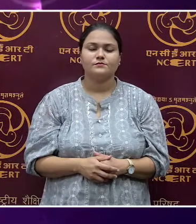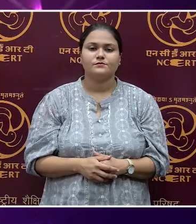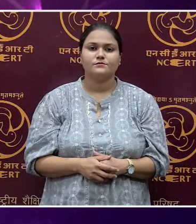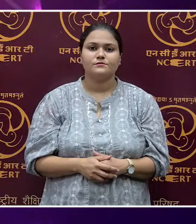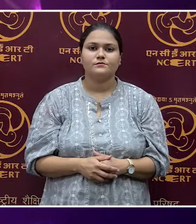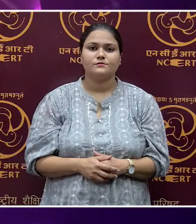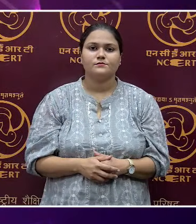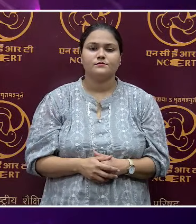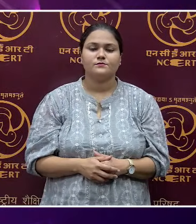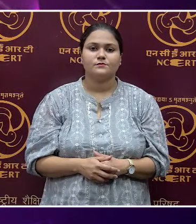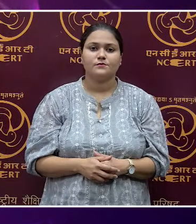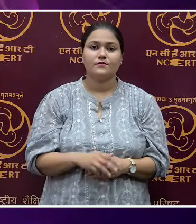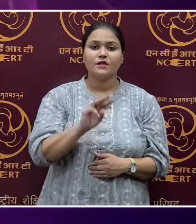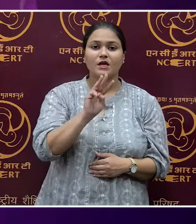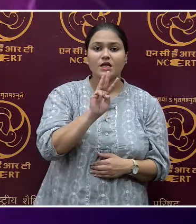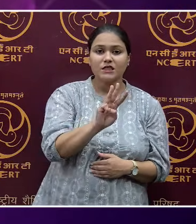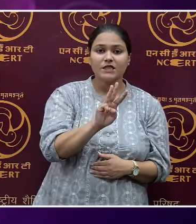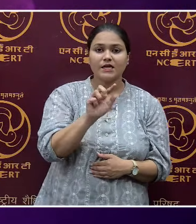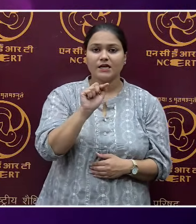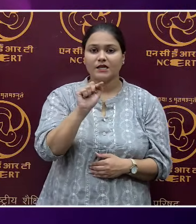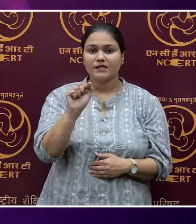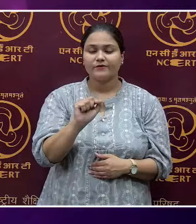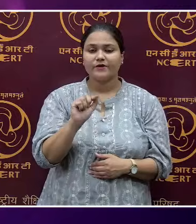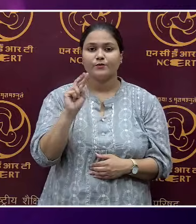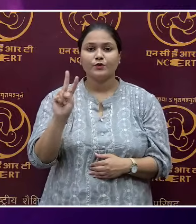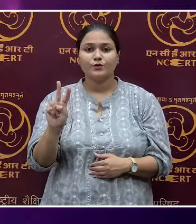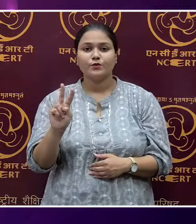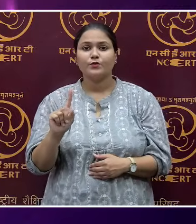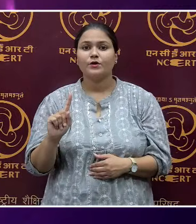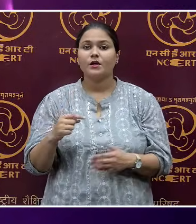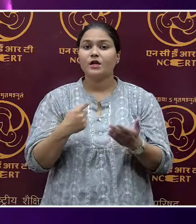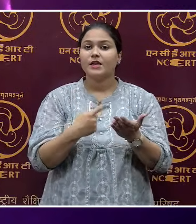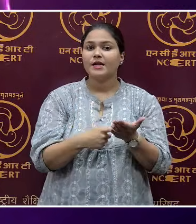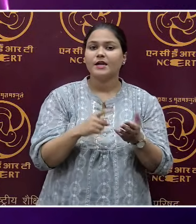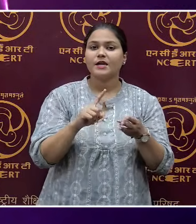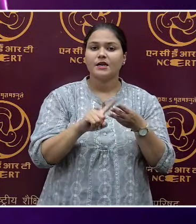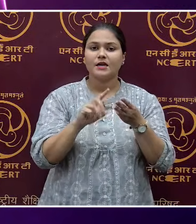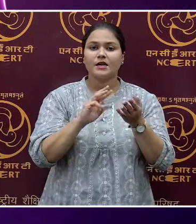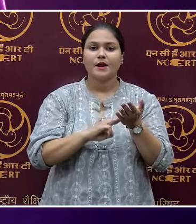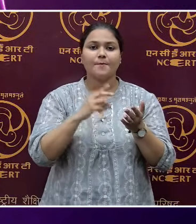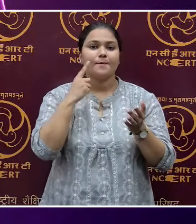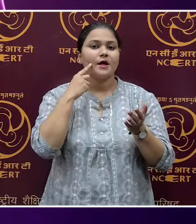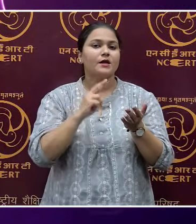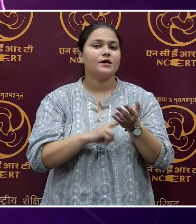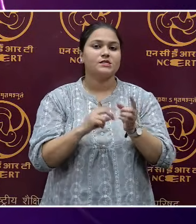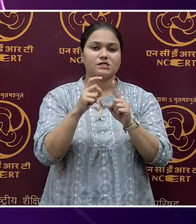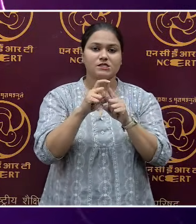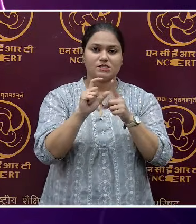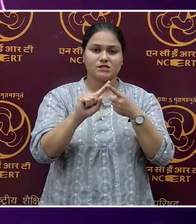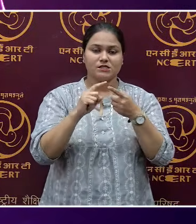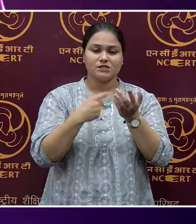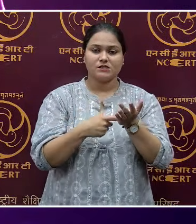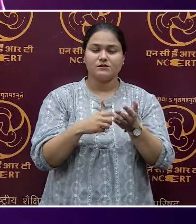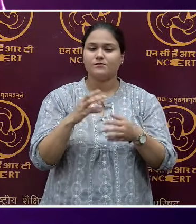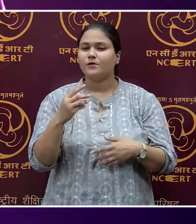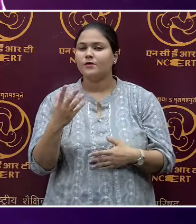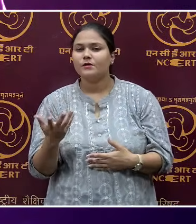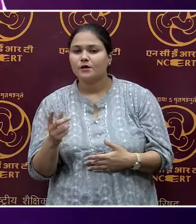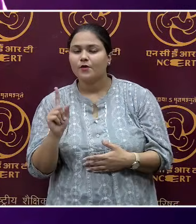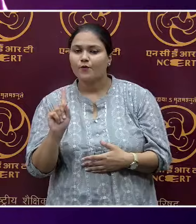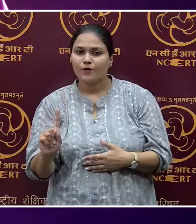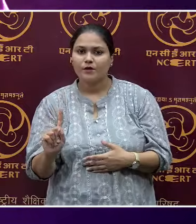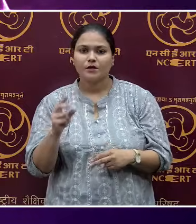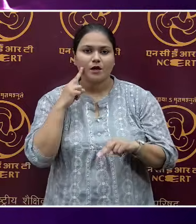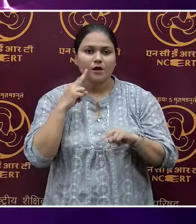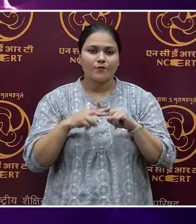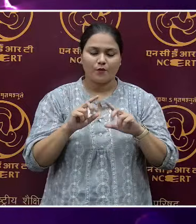see 3 modulo 2 is equal to 1. It means remainder is 1. So now it will check whether result is equal to 0 or